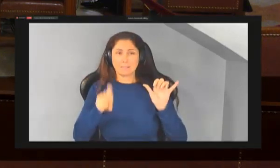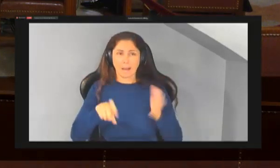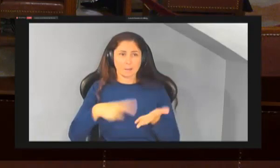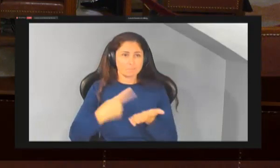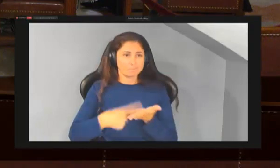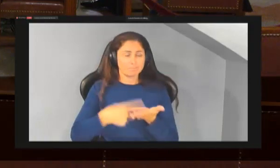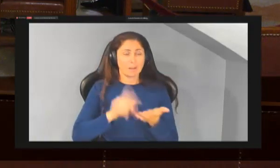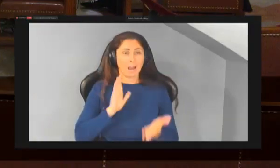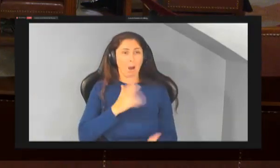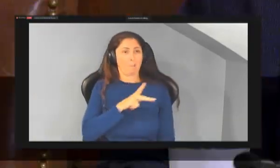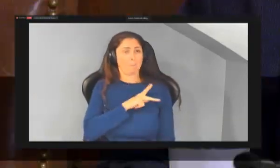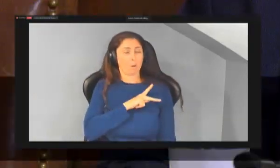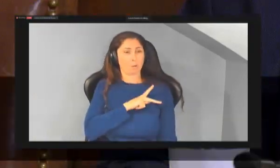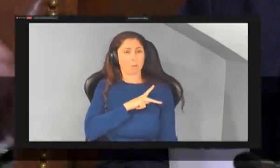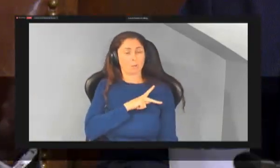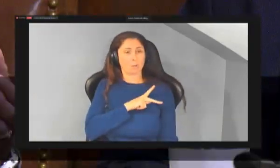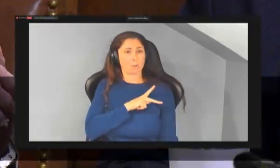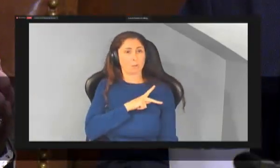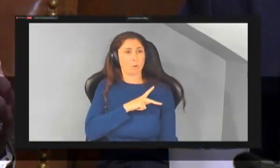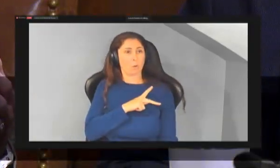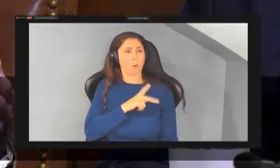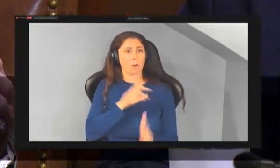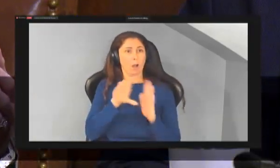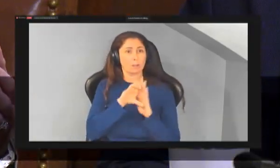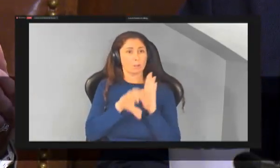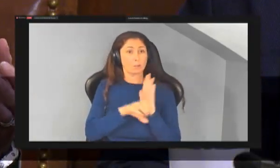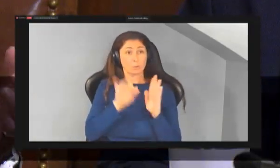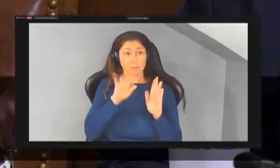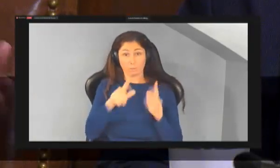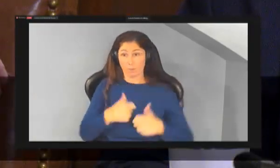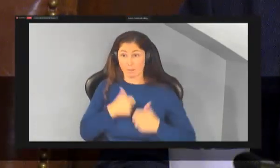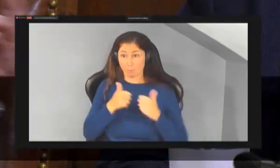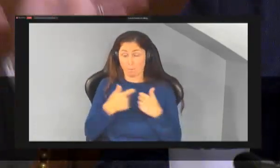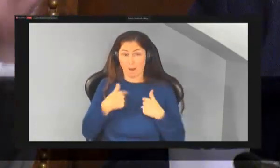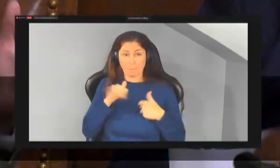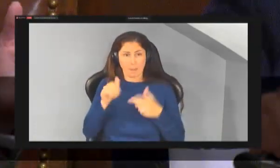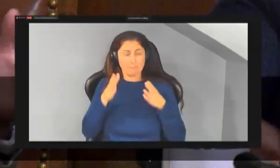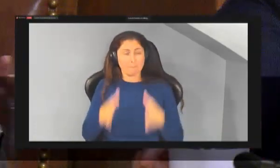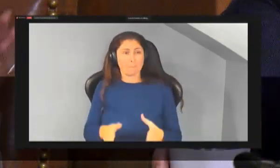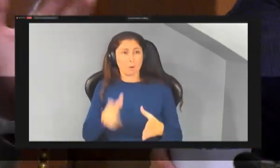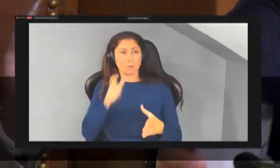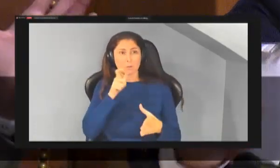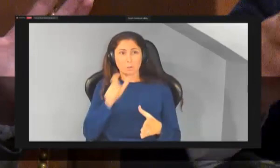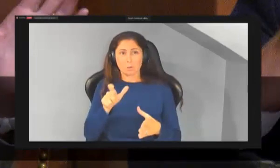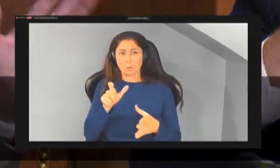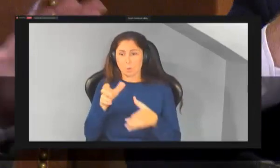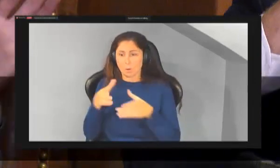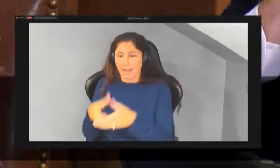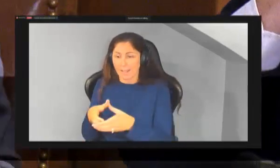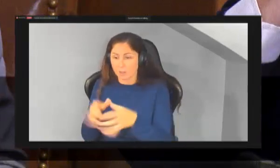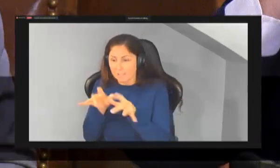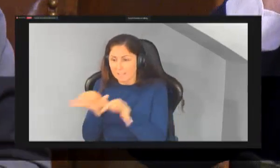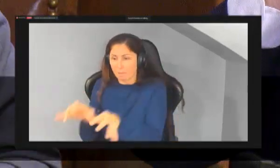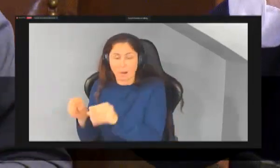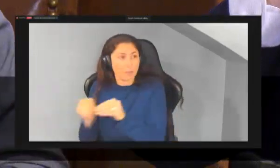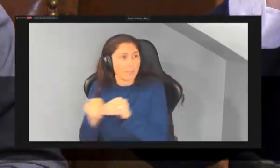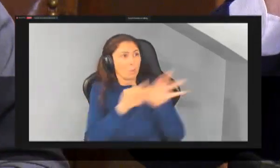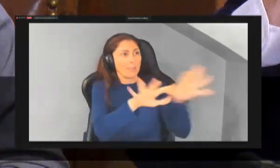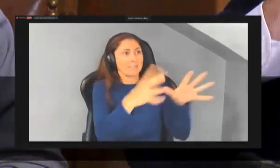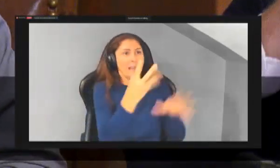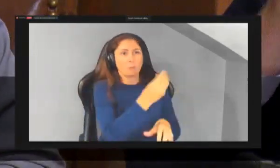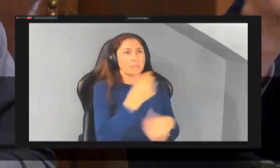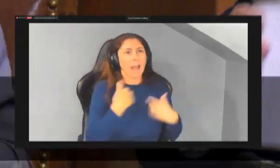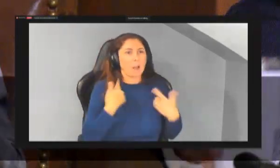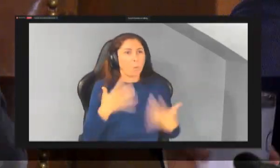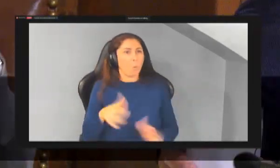personal constitution. If anyone has ever lived with me, they know that I'm the person who catches the spider and releases it outside because I can't stand to kill a